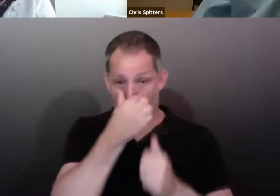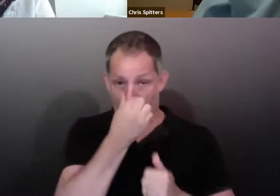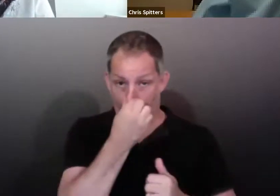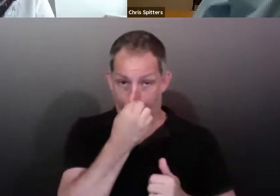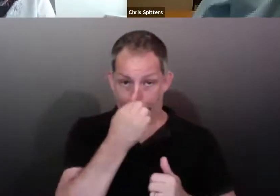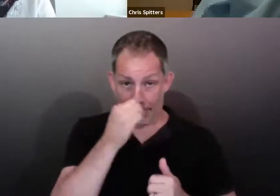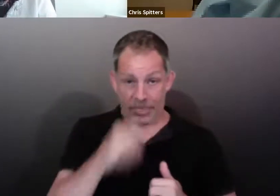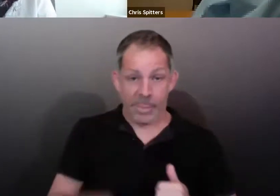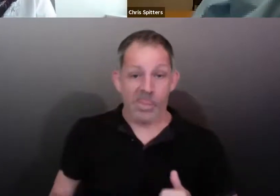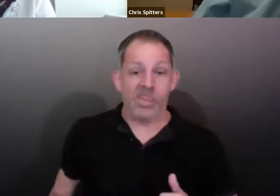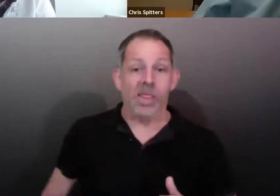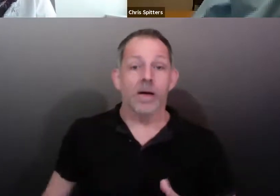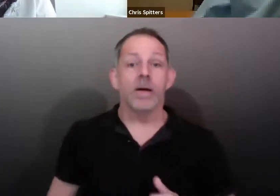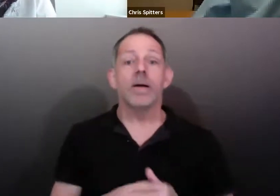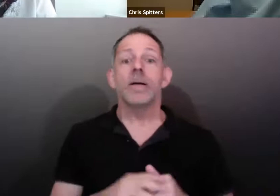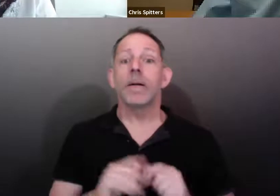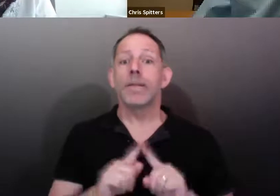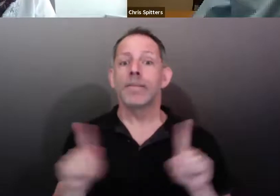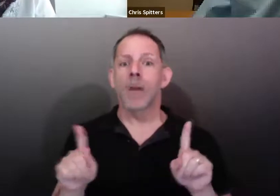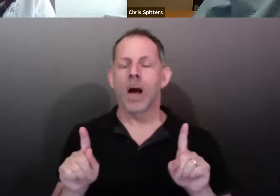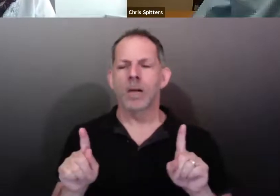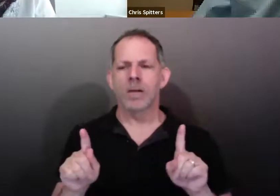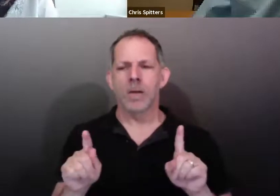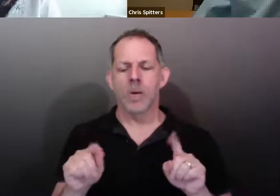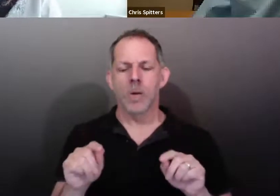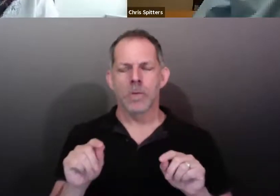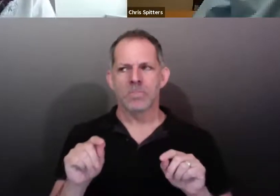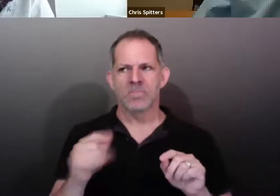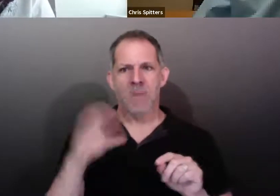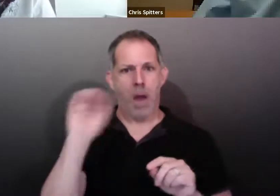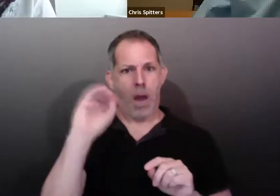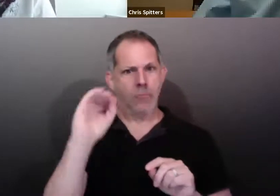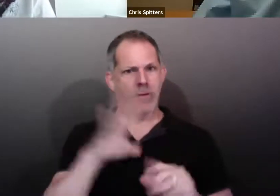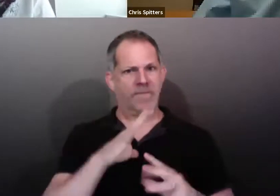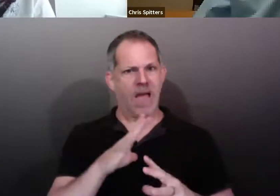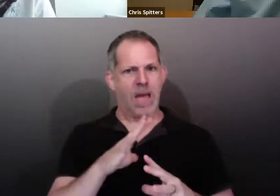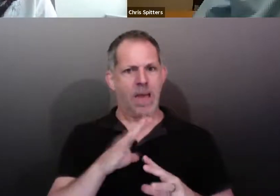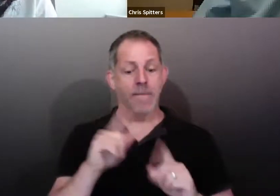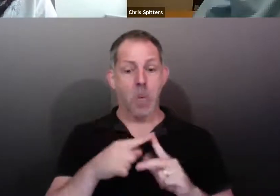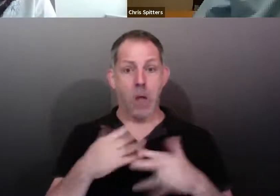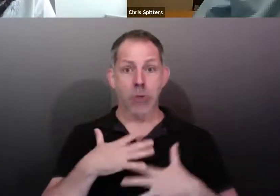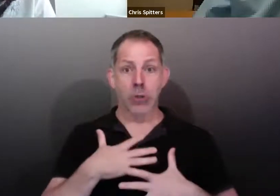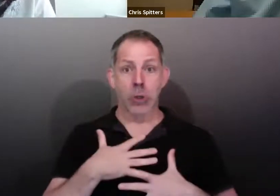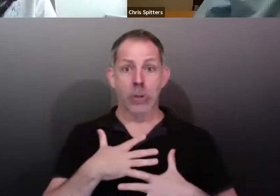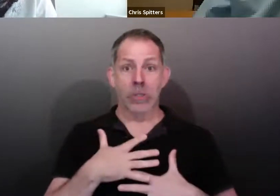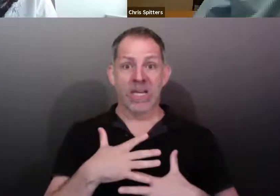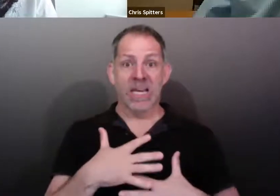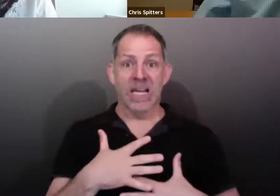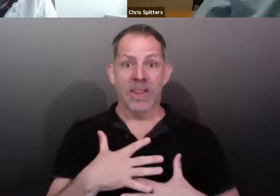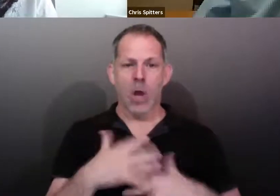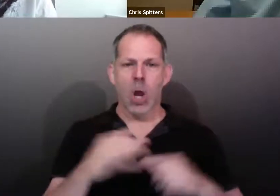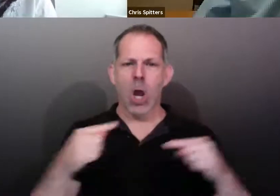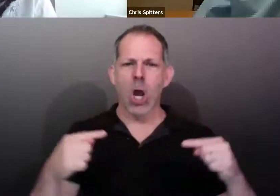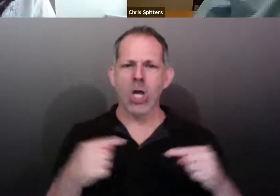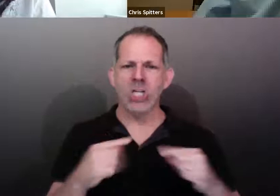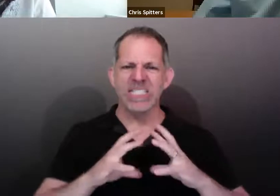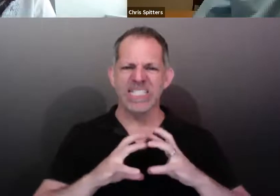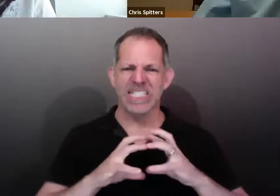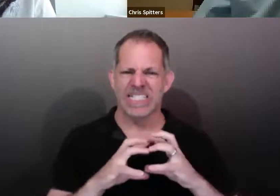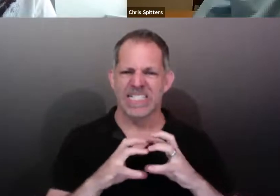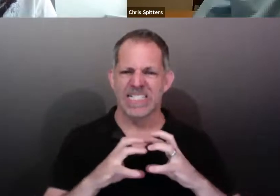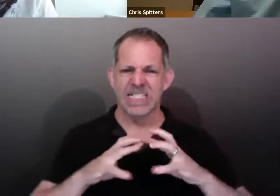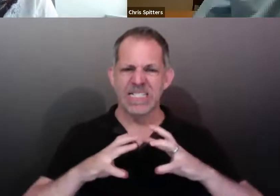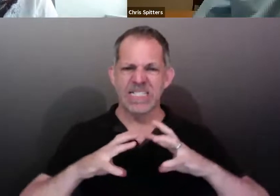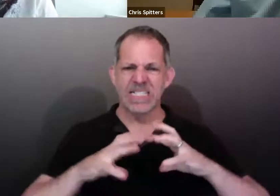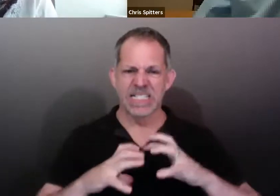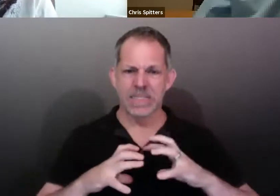And so then I went back to the urgent care almost a week later, asked for another test, and